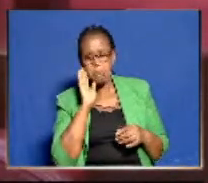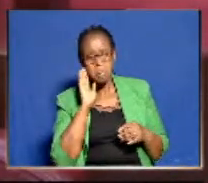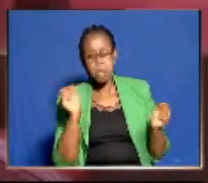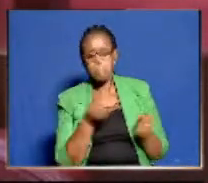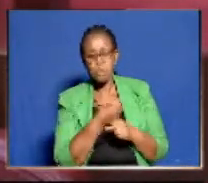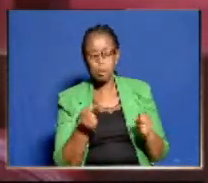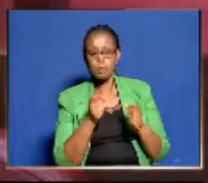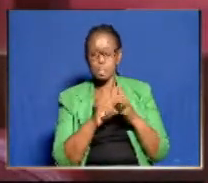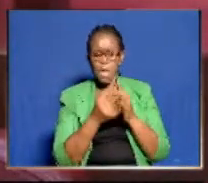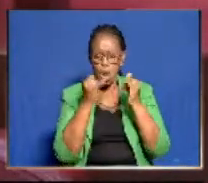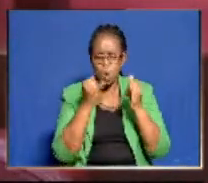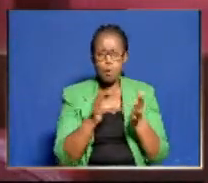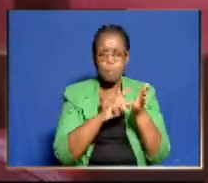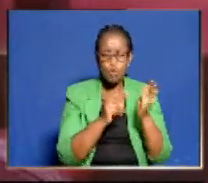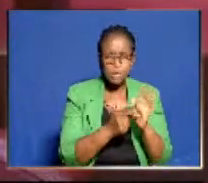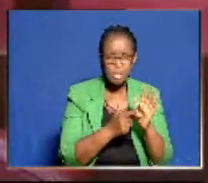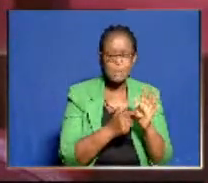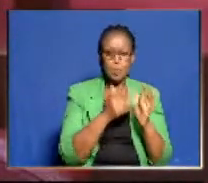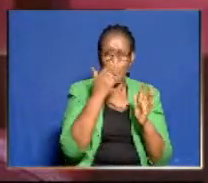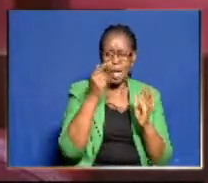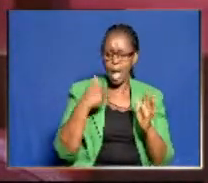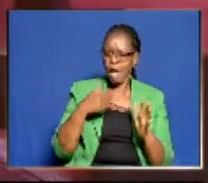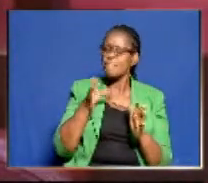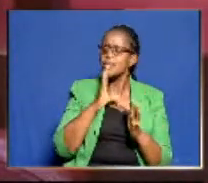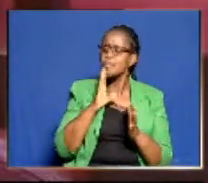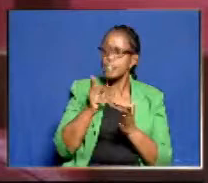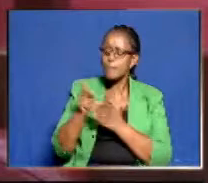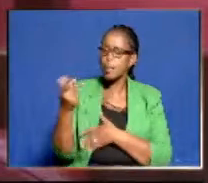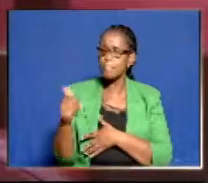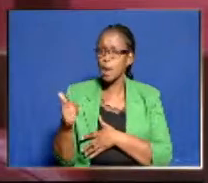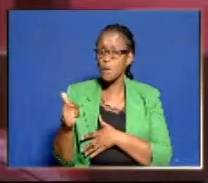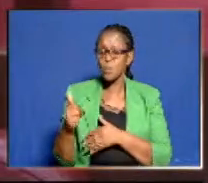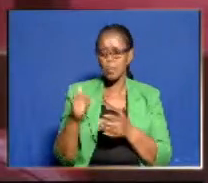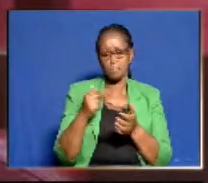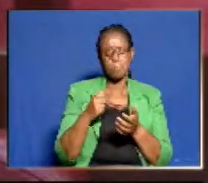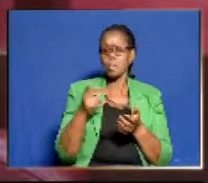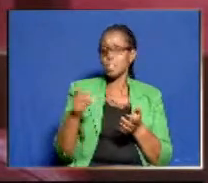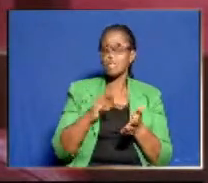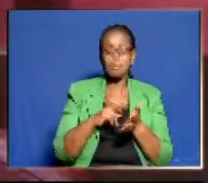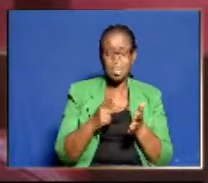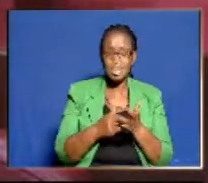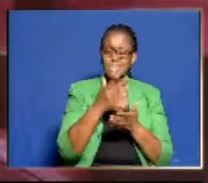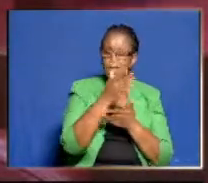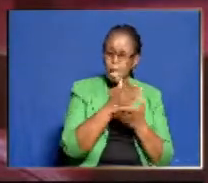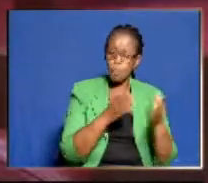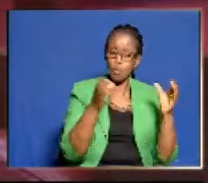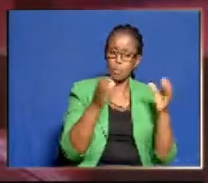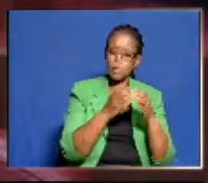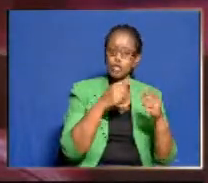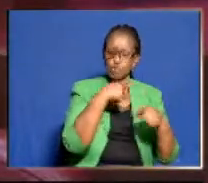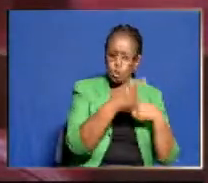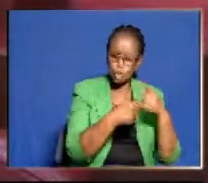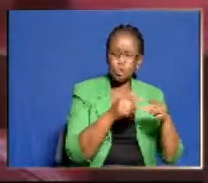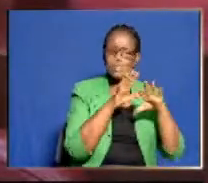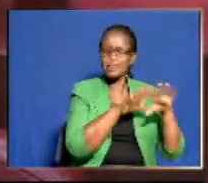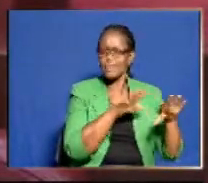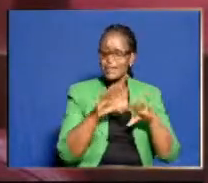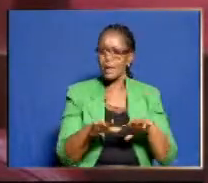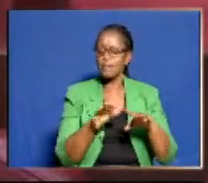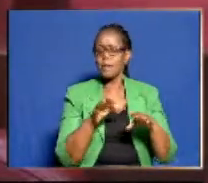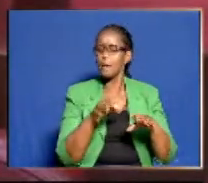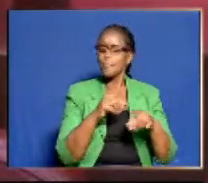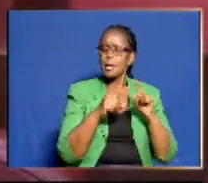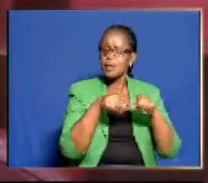this means we are continuing to disadvantage and disenfranchise some communities that have not been benefiting in